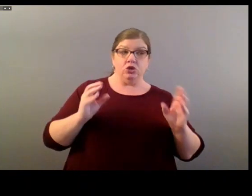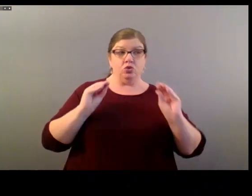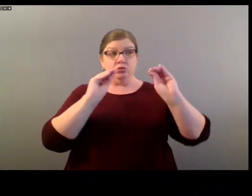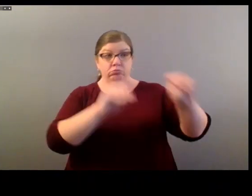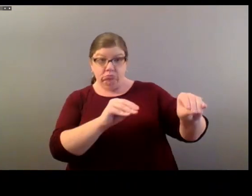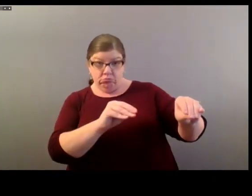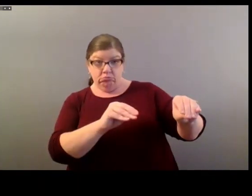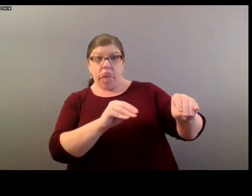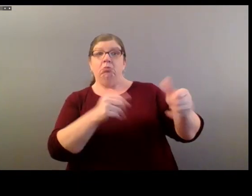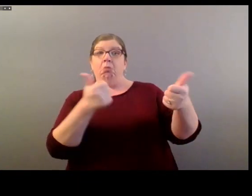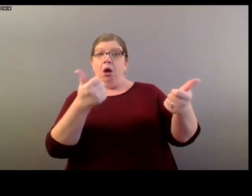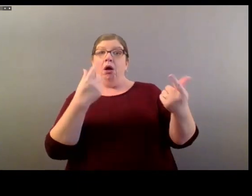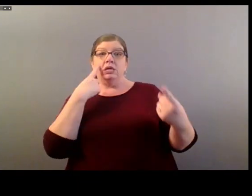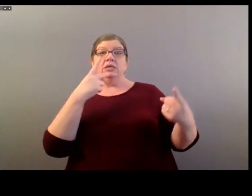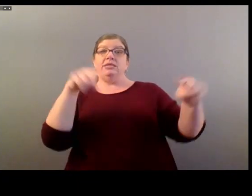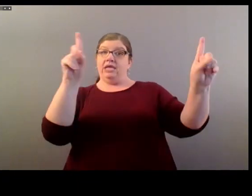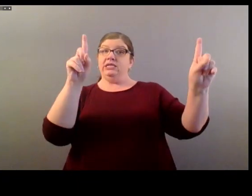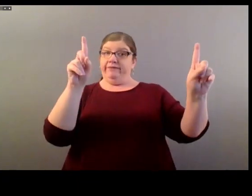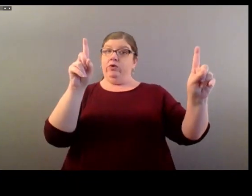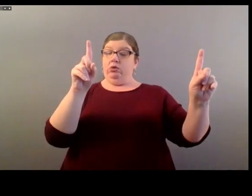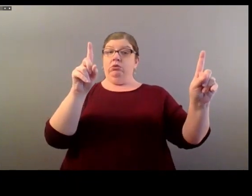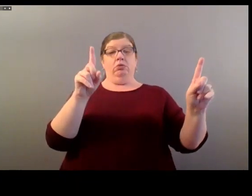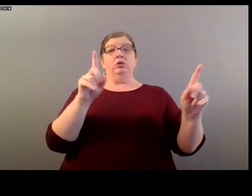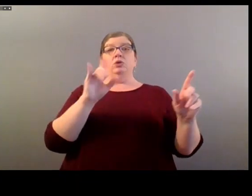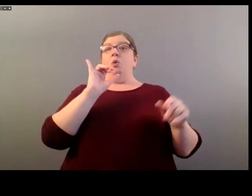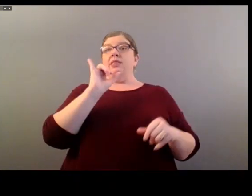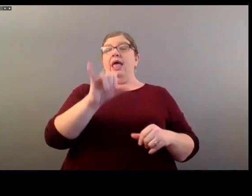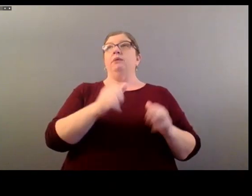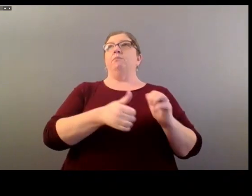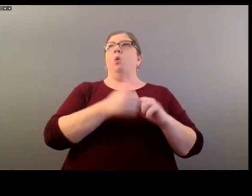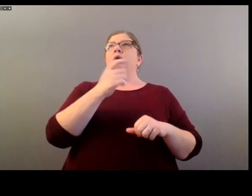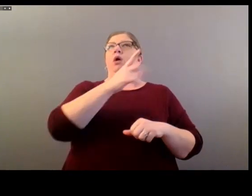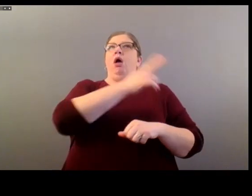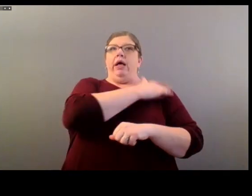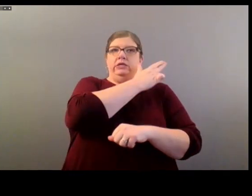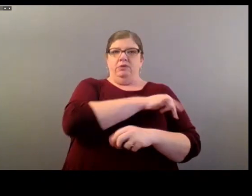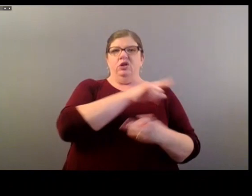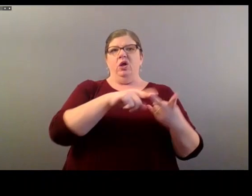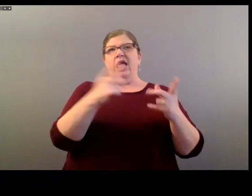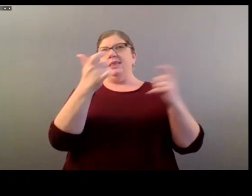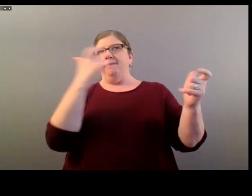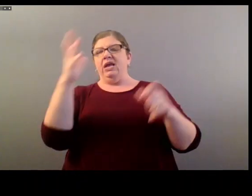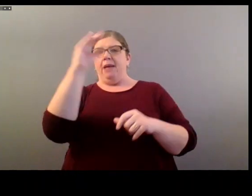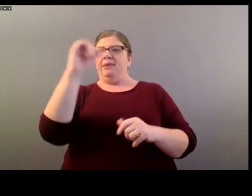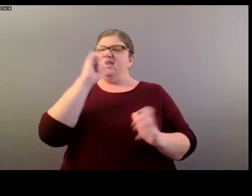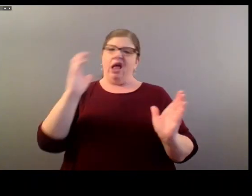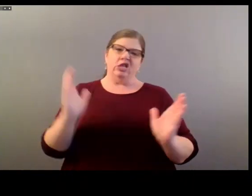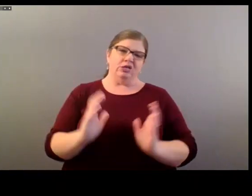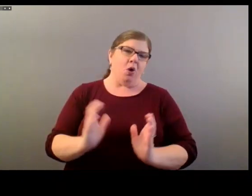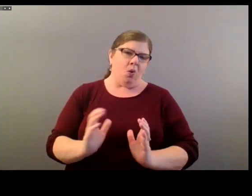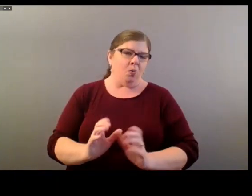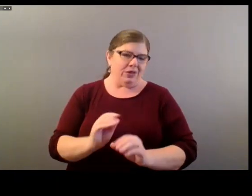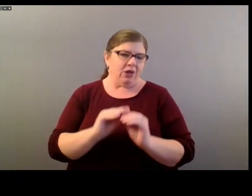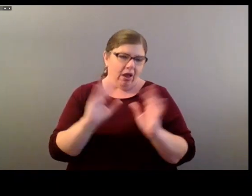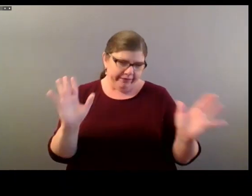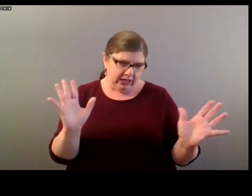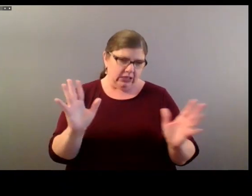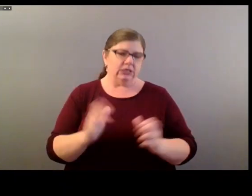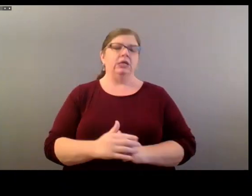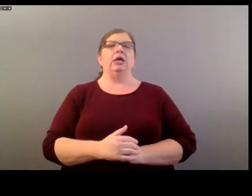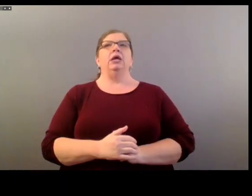have been successful. And that's mainly the hospitals and bigger players, not smaller practices, obviously.